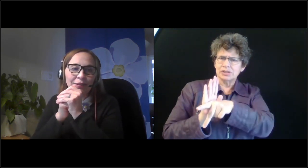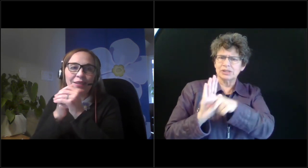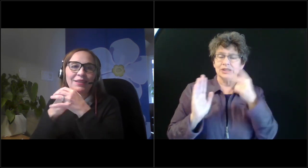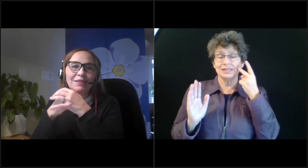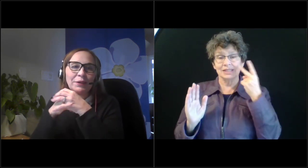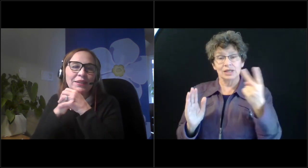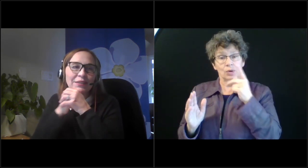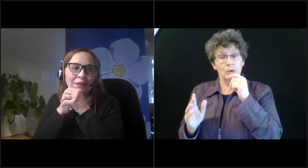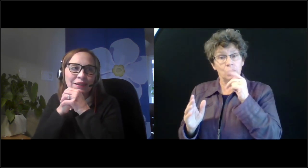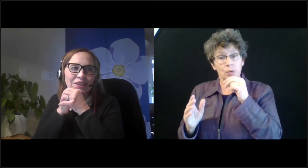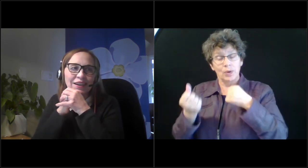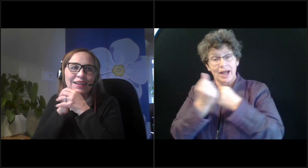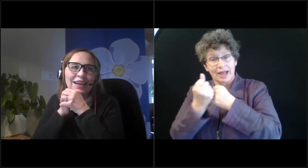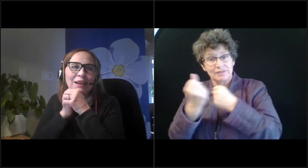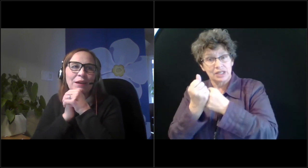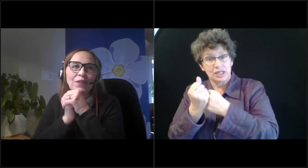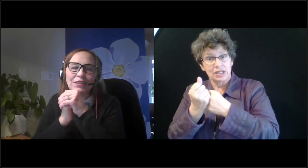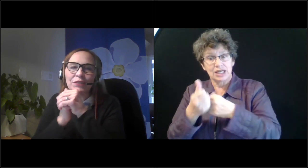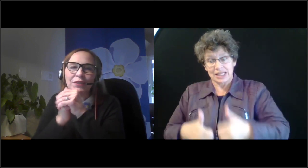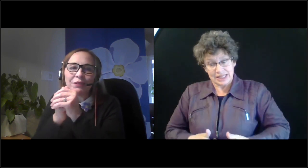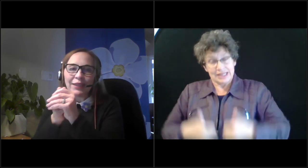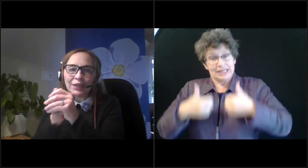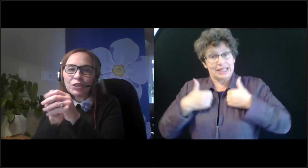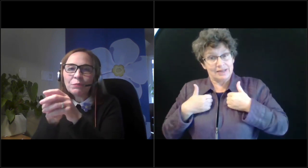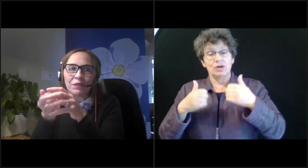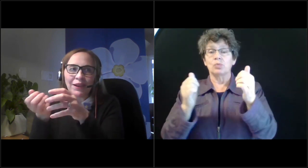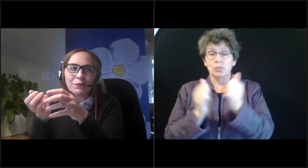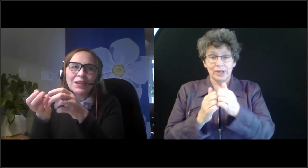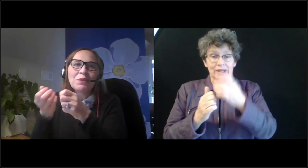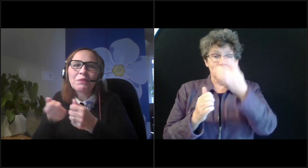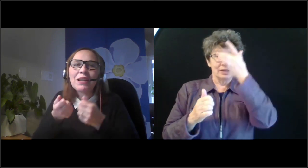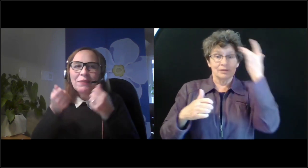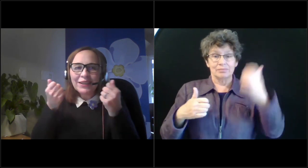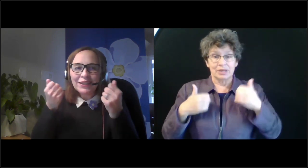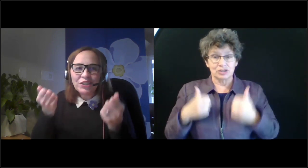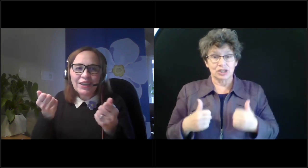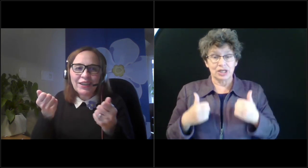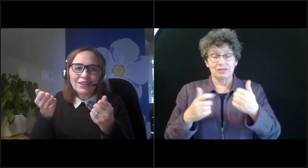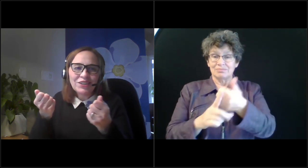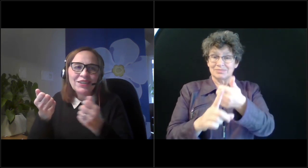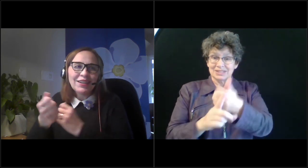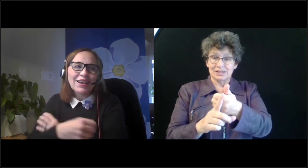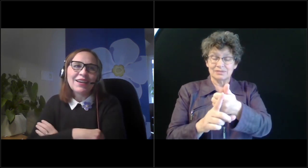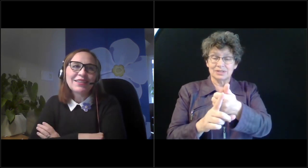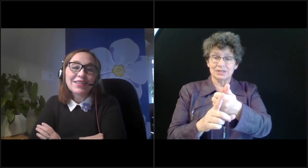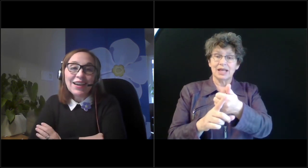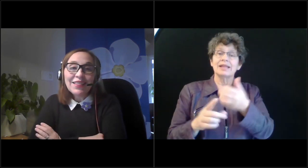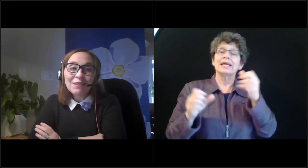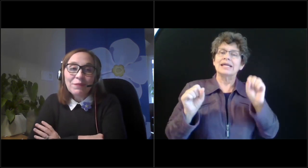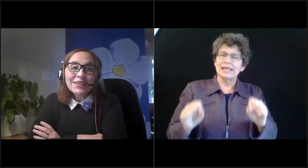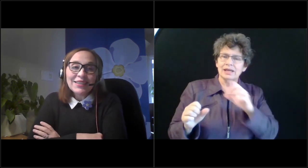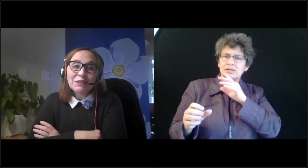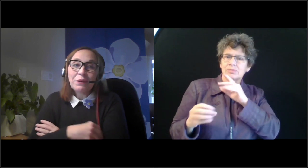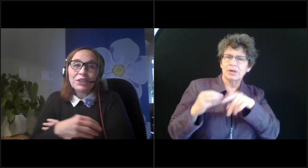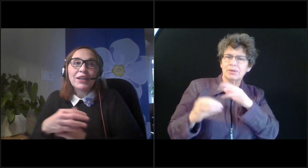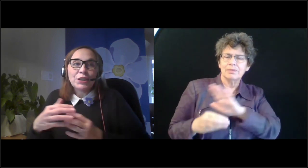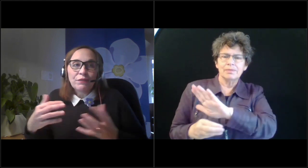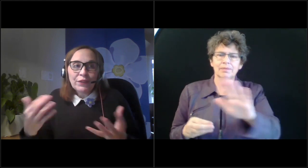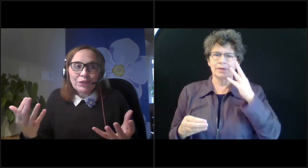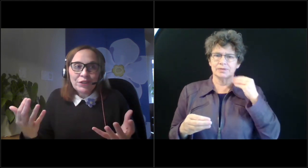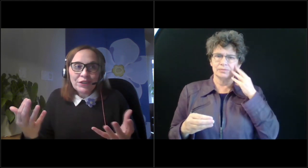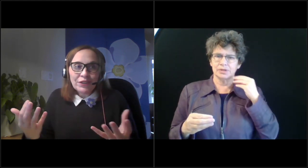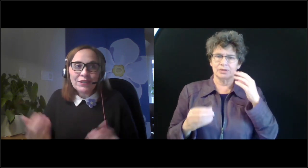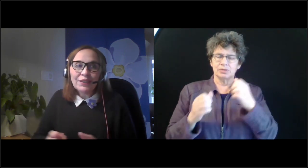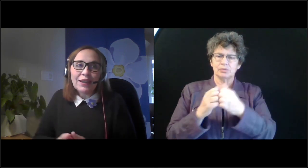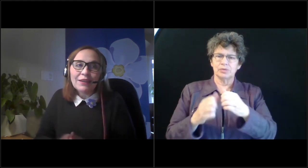the experience of dementia, and by fostering relationships with government, we want to make a change. And the biggest thing is we want to change